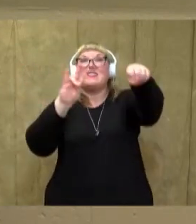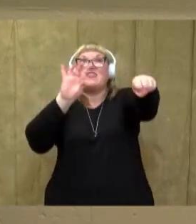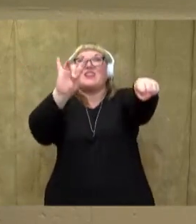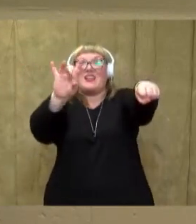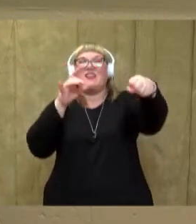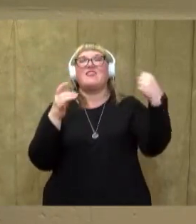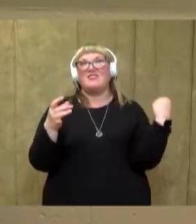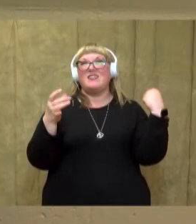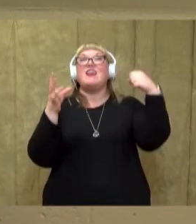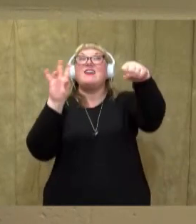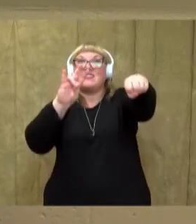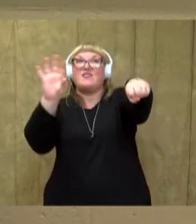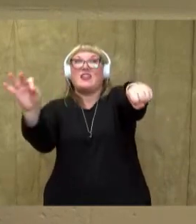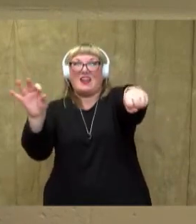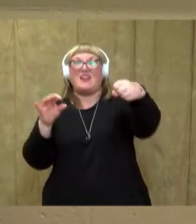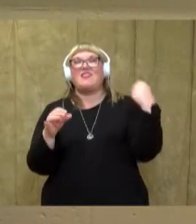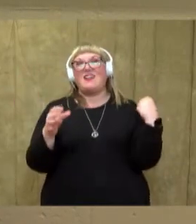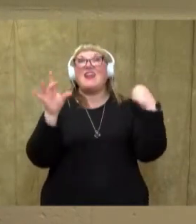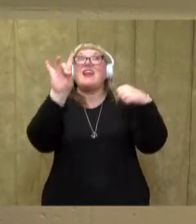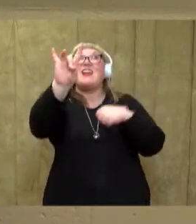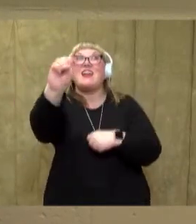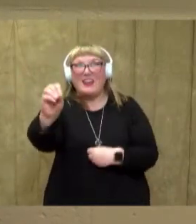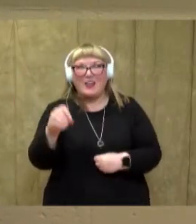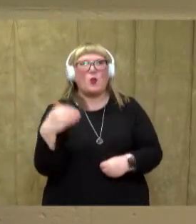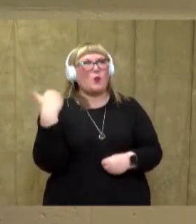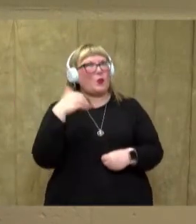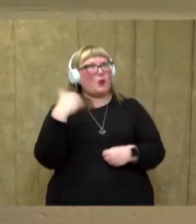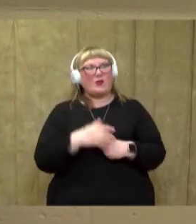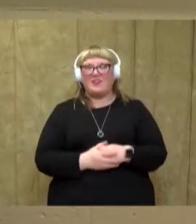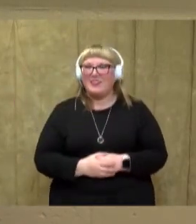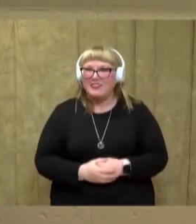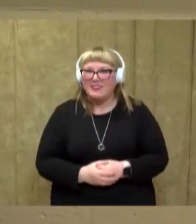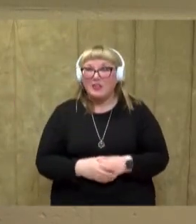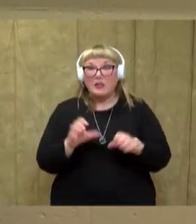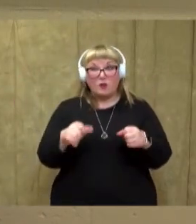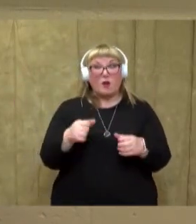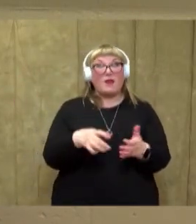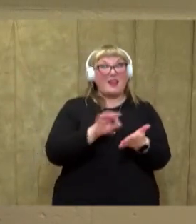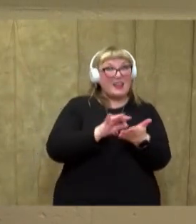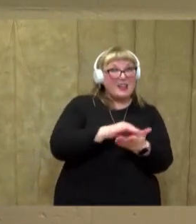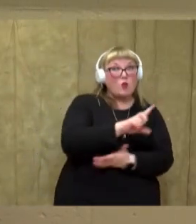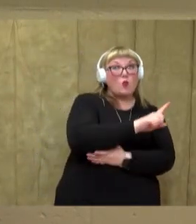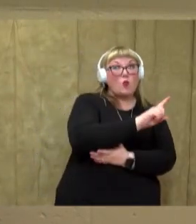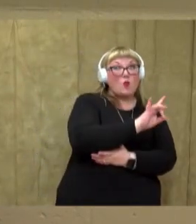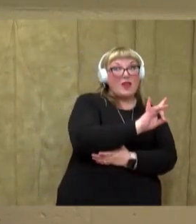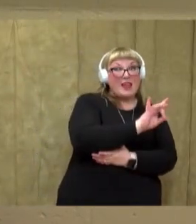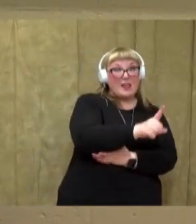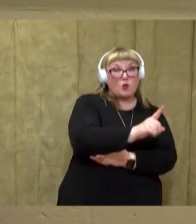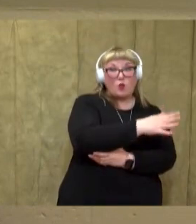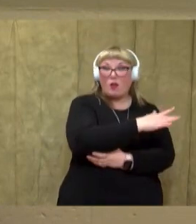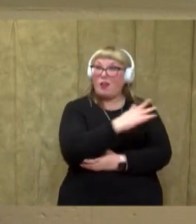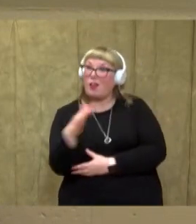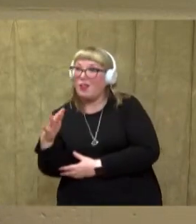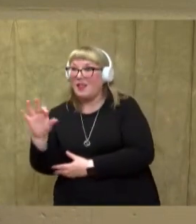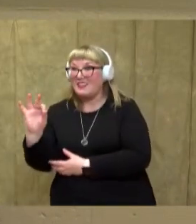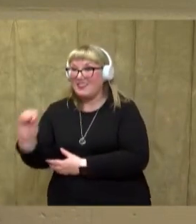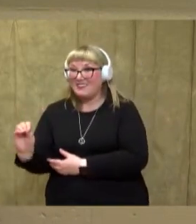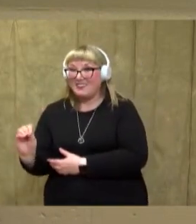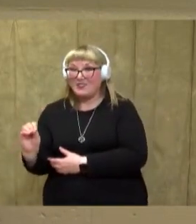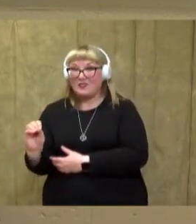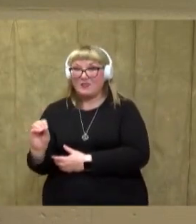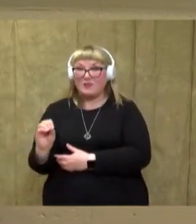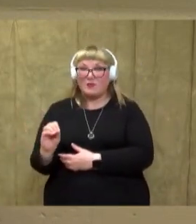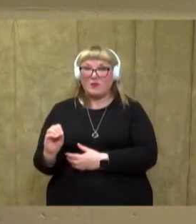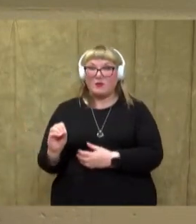78, 79, 80. All right, can you count from 81 to 90